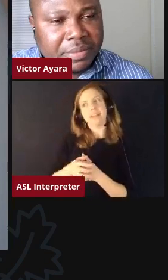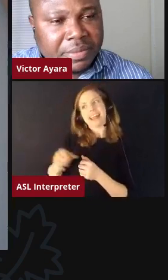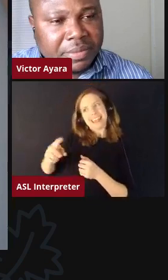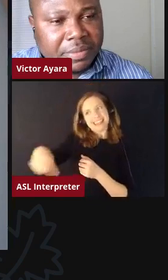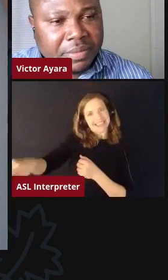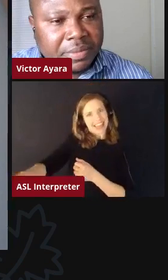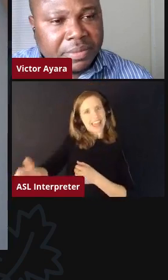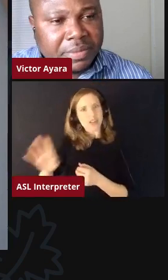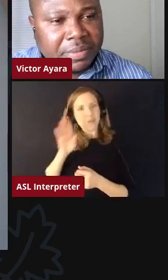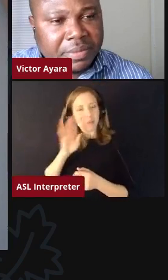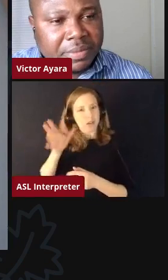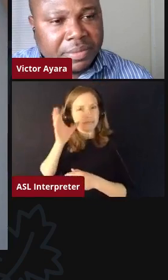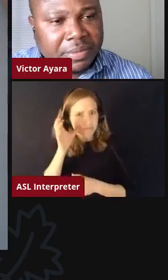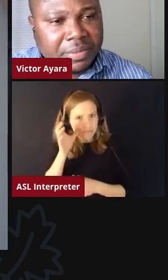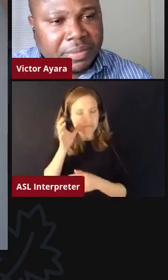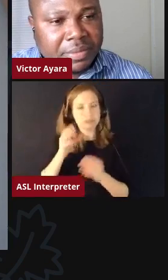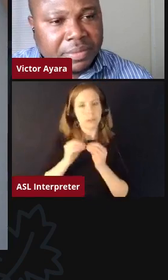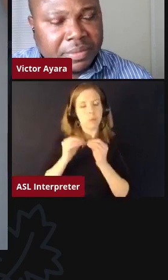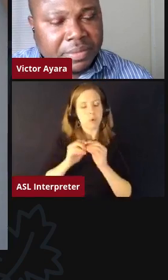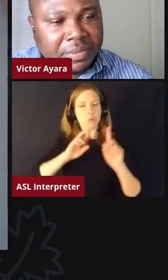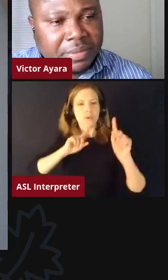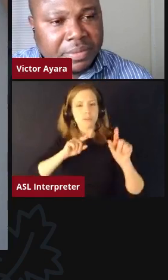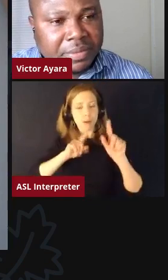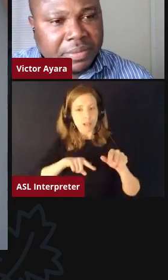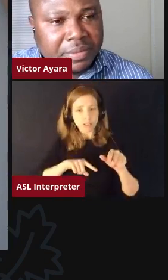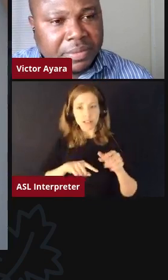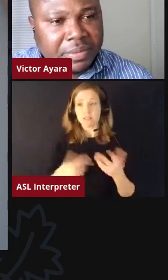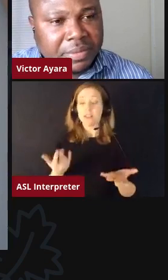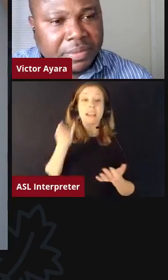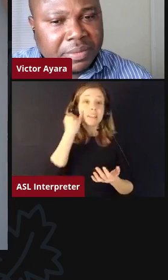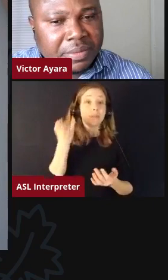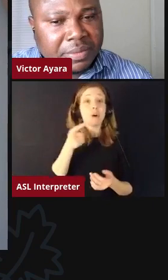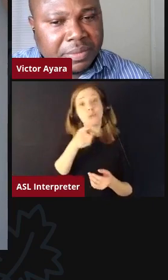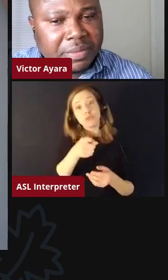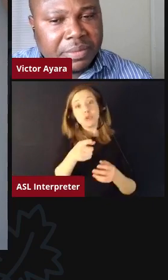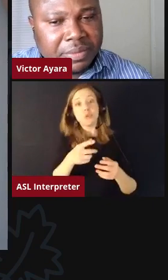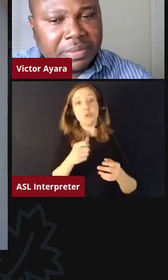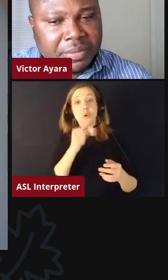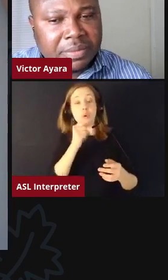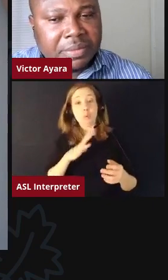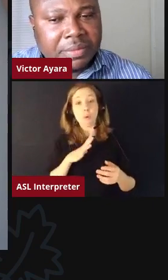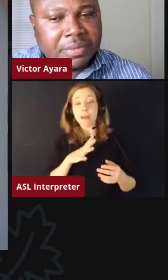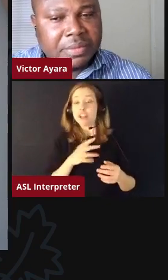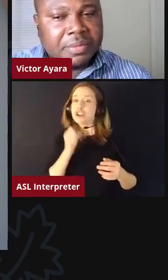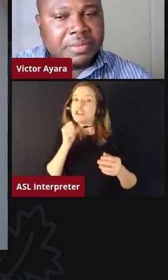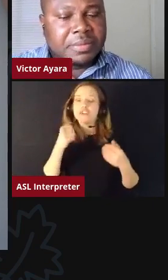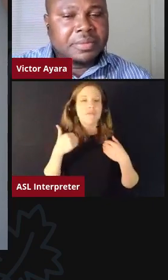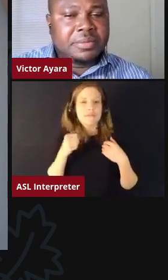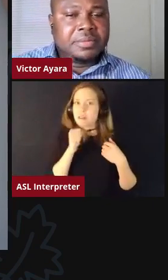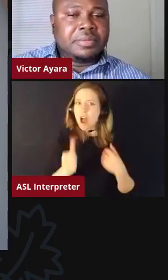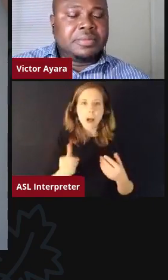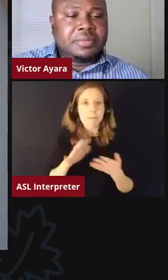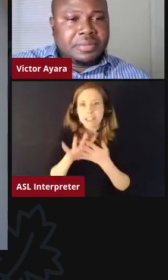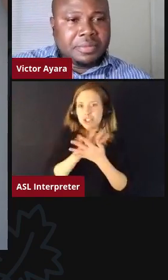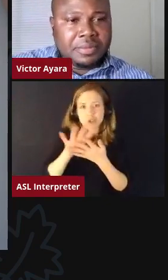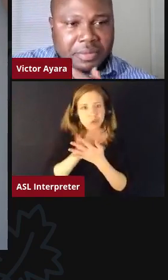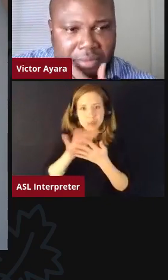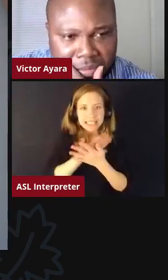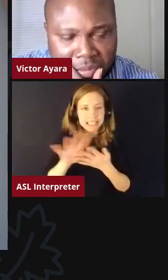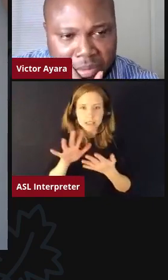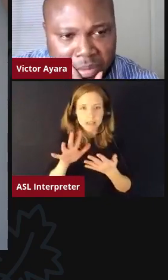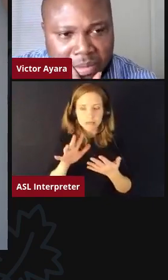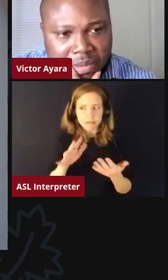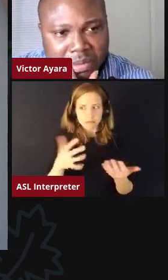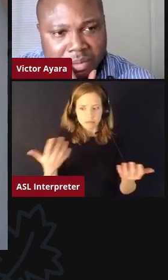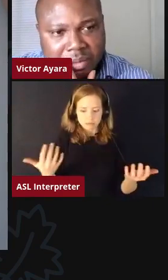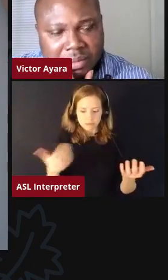and you're of age, then you're likely to be have a shorter lifespan. And that's not what we want. We want to keep all of us